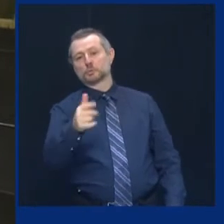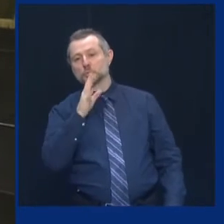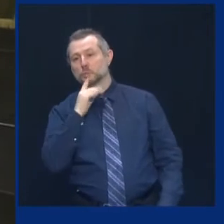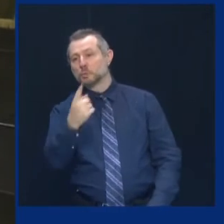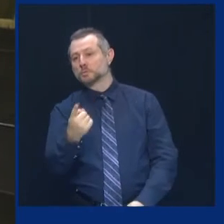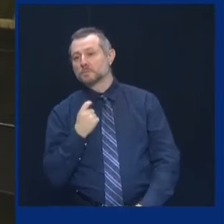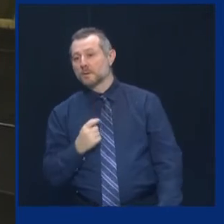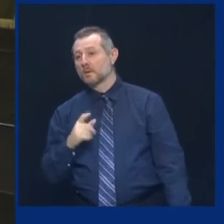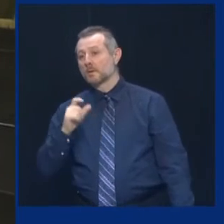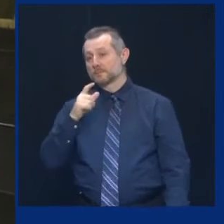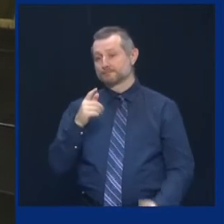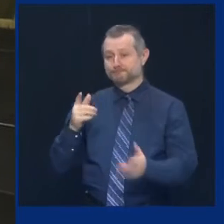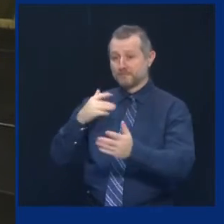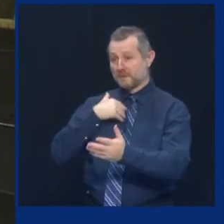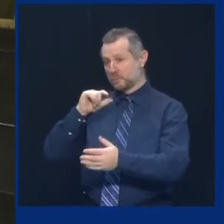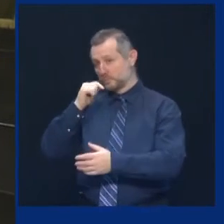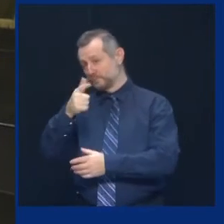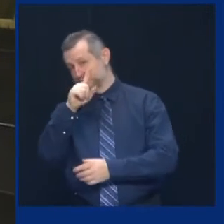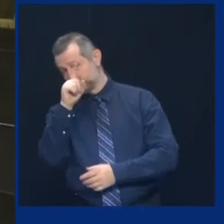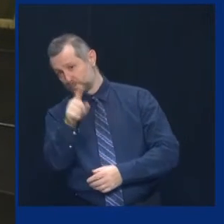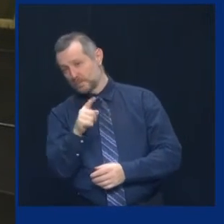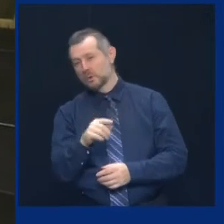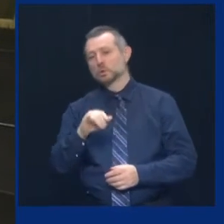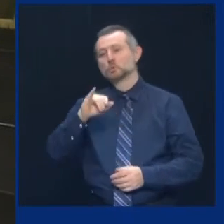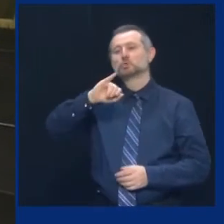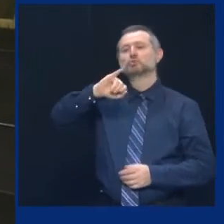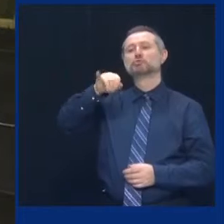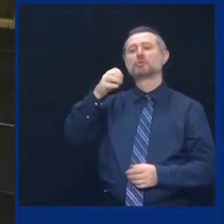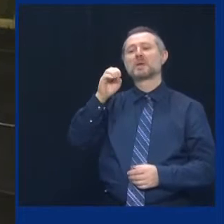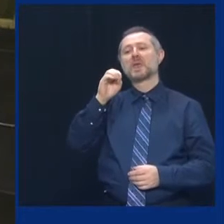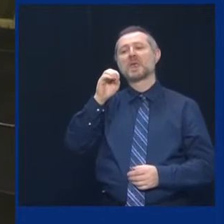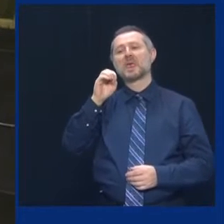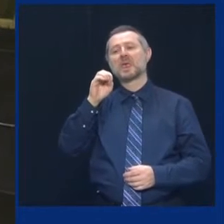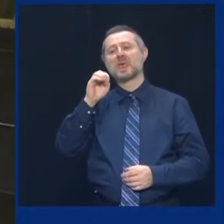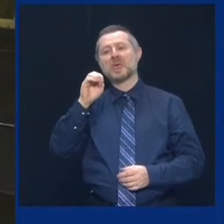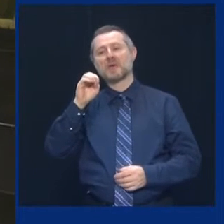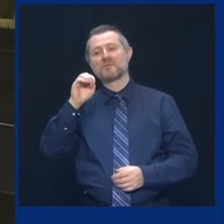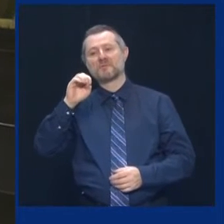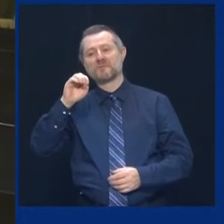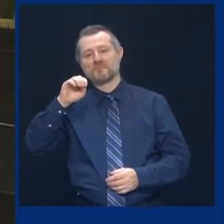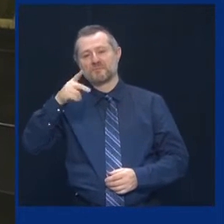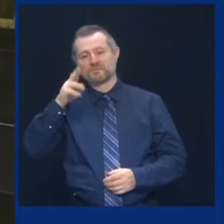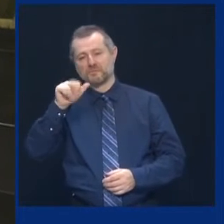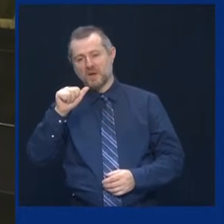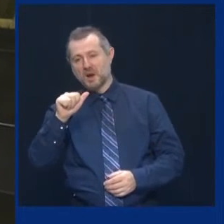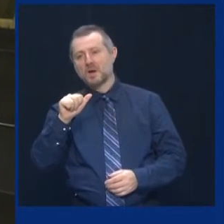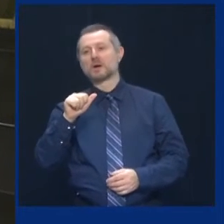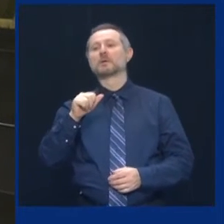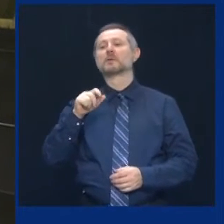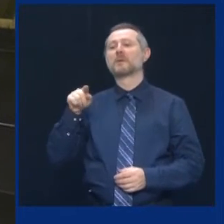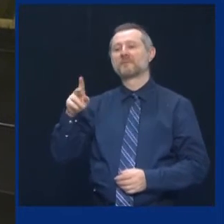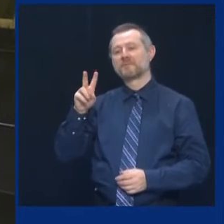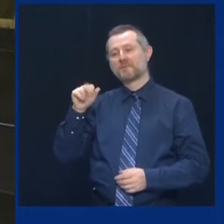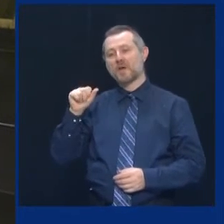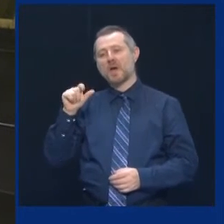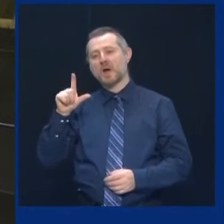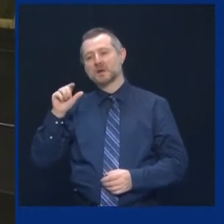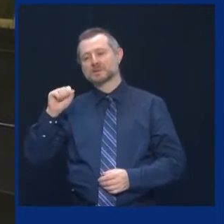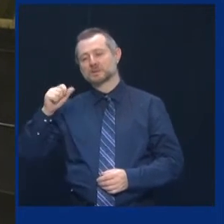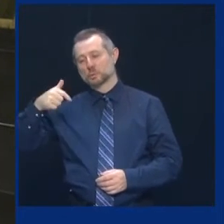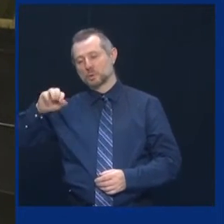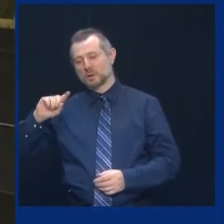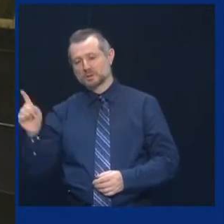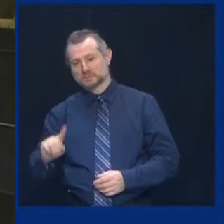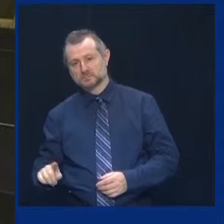Governor, your next question comes from Josefa Velasquez from the City. Josefa, your line is now open. Please unmute your microphone.